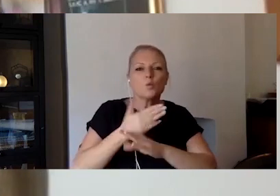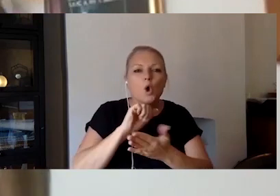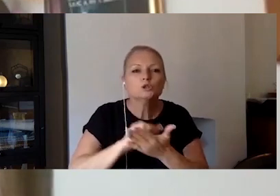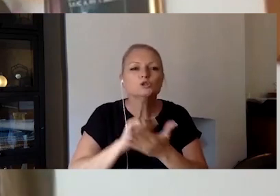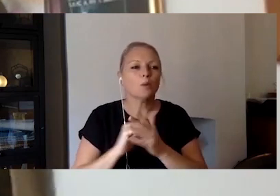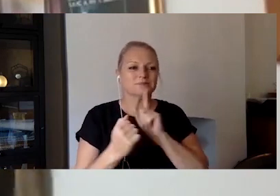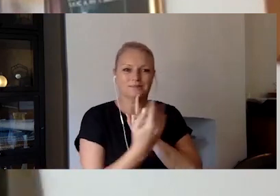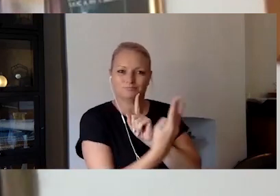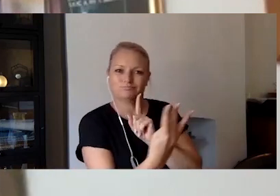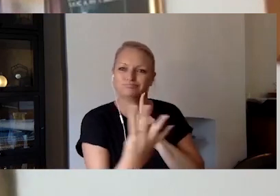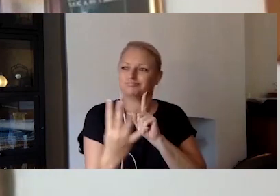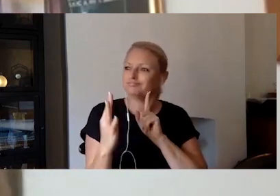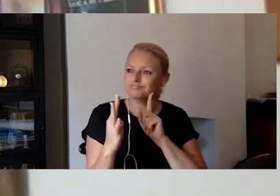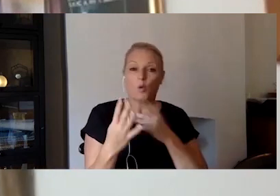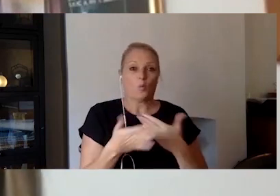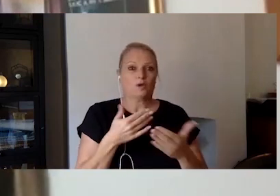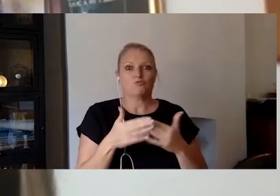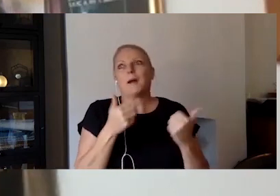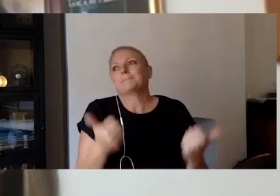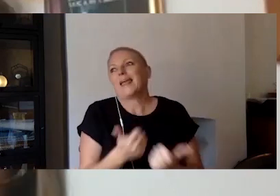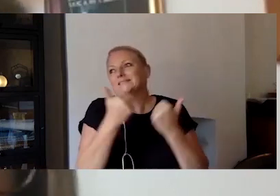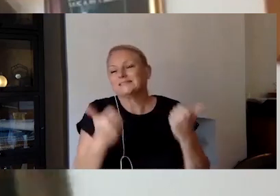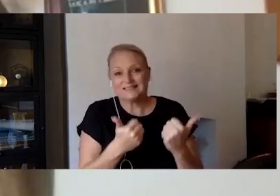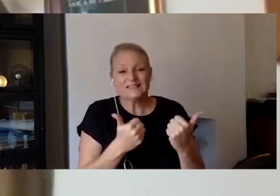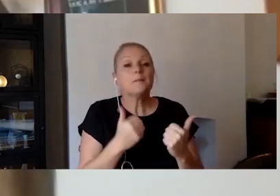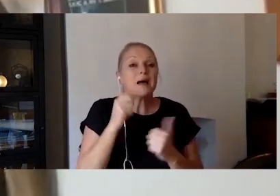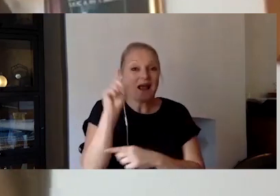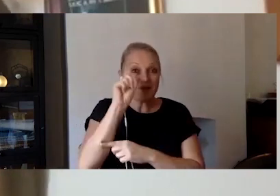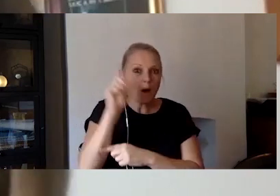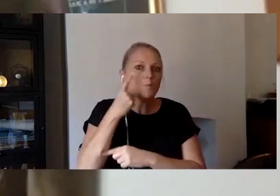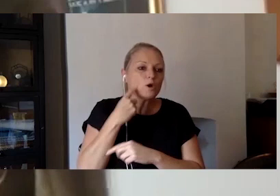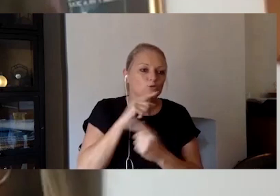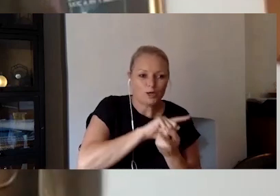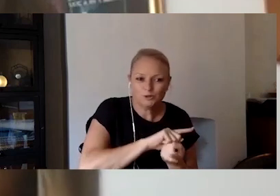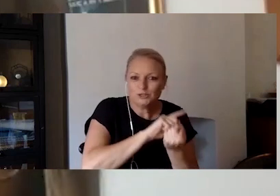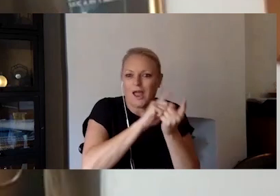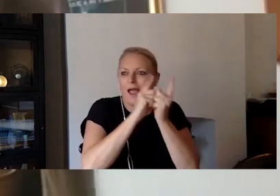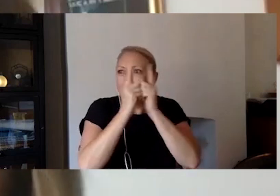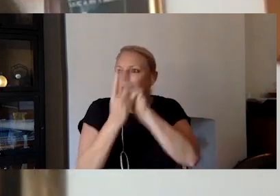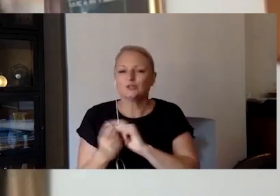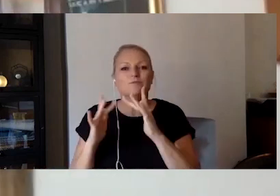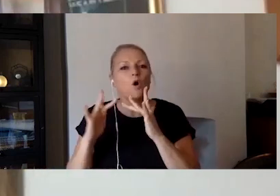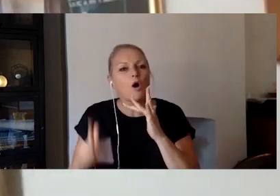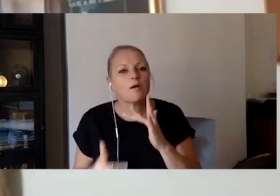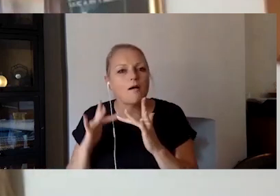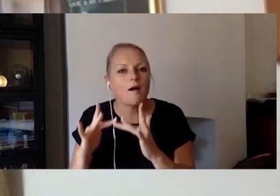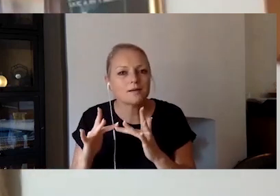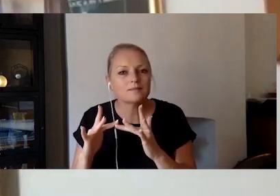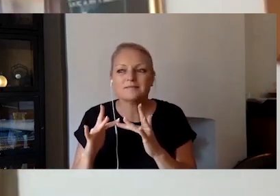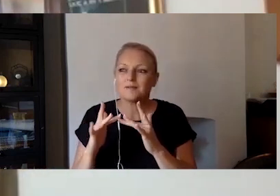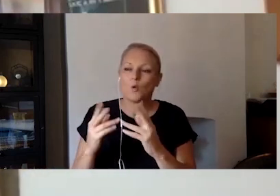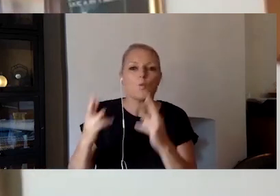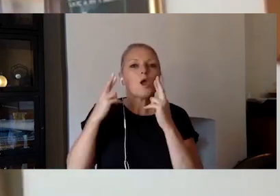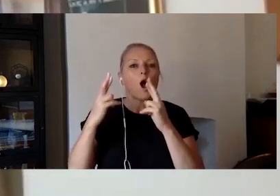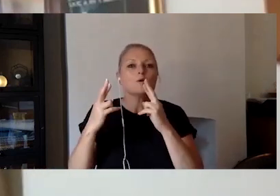which would be the thing that you'd kind of need to be in Melbourne for, I guess luckily, fortunately, silver linings, we're going to be getting